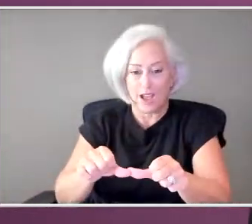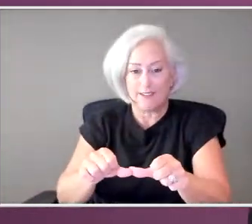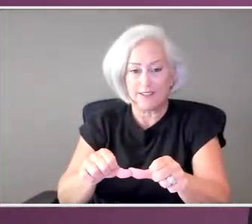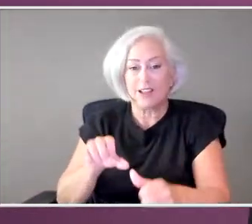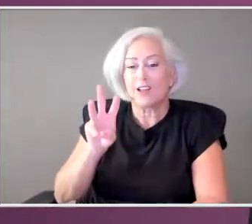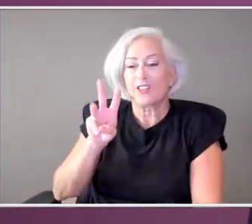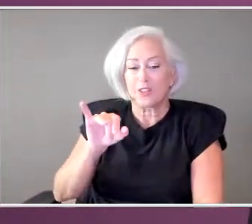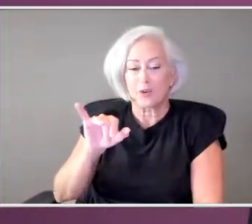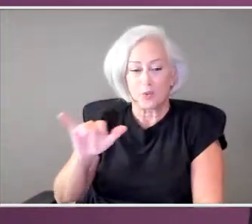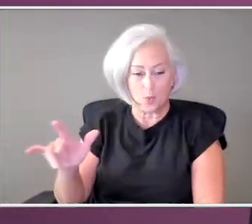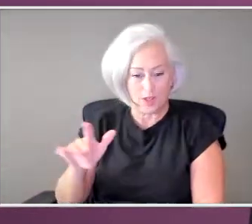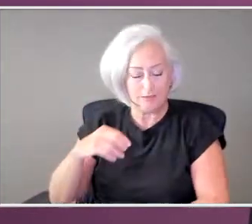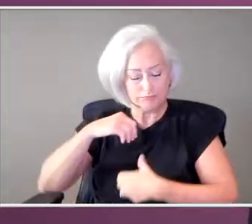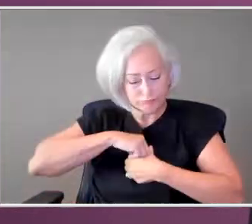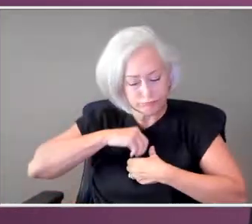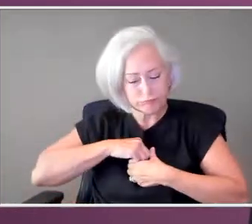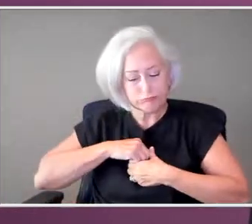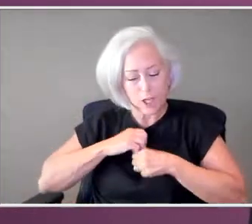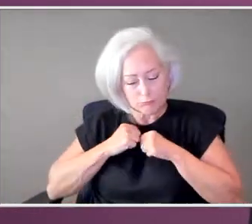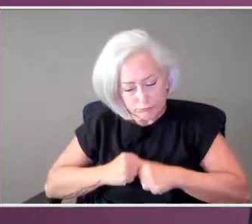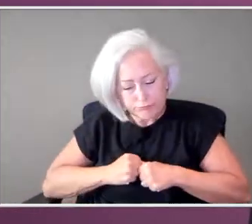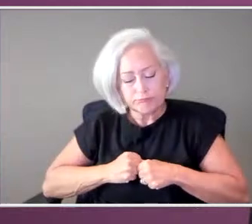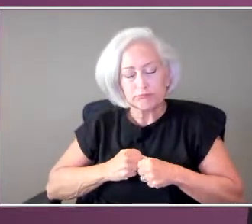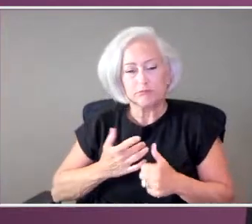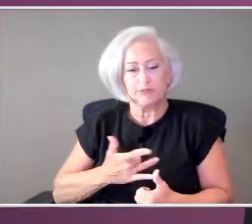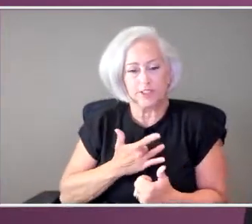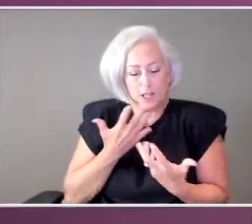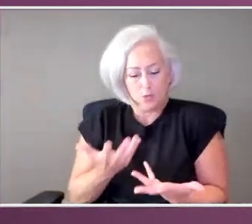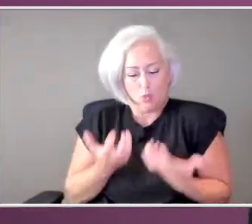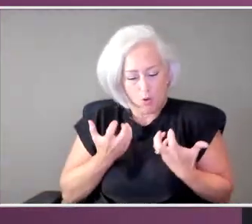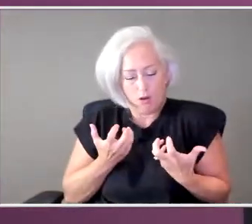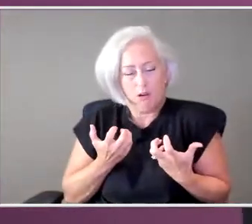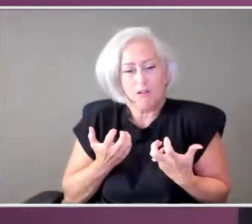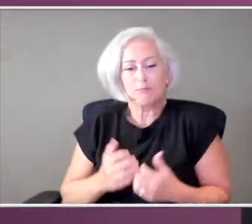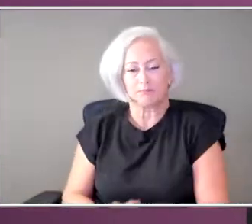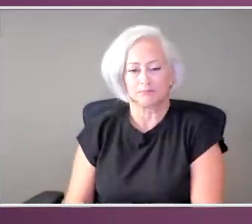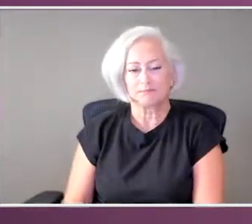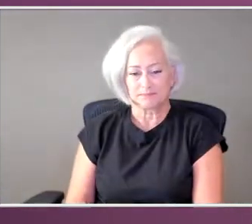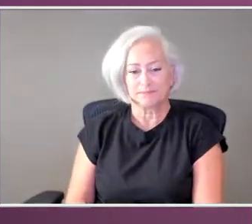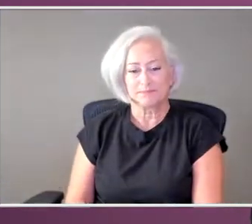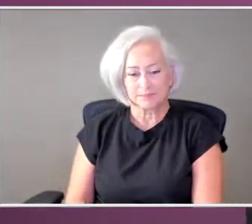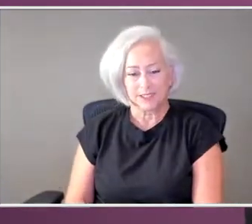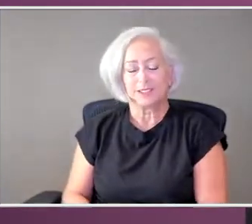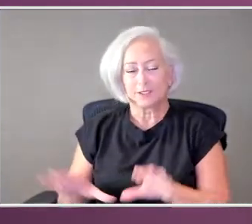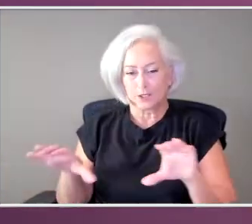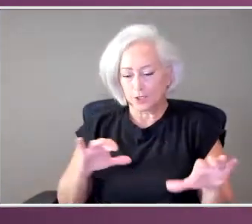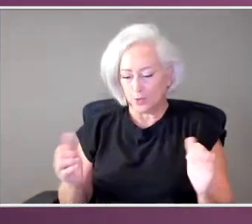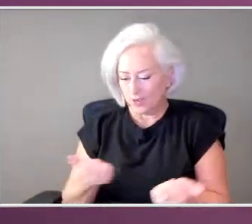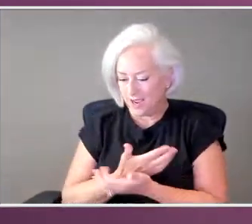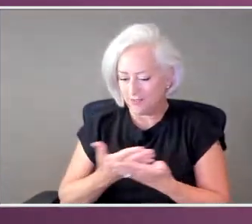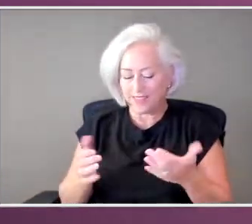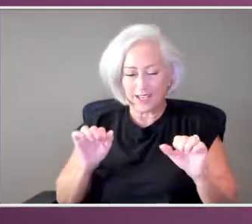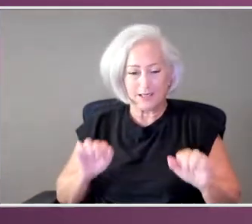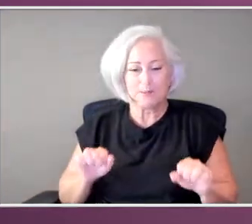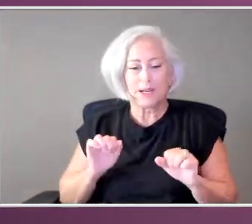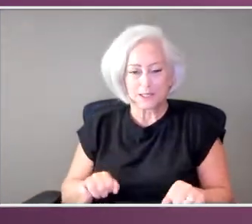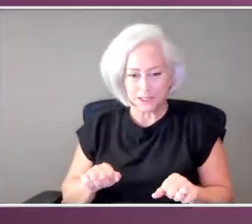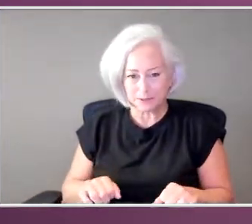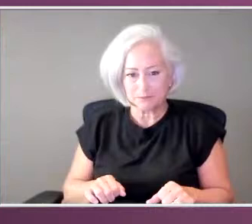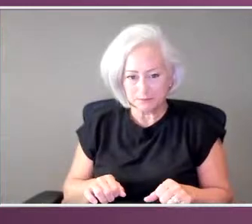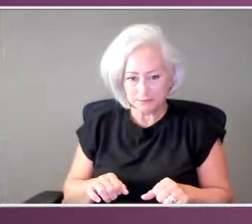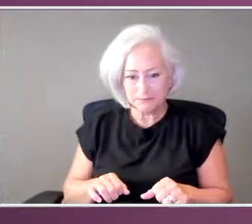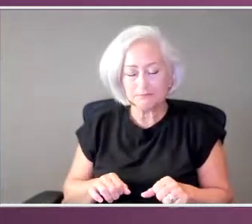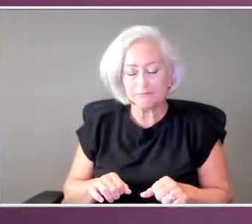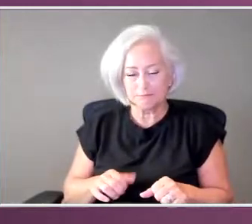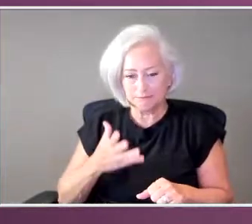survive, and to, you know, want, you know, to do everything that I possibly can, and to also, you know, go